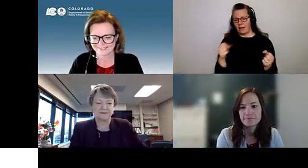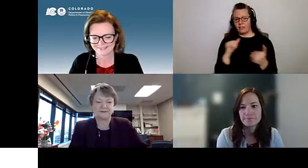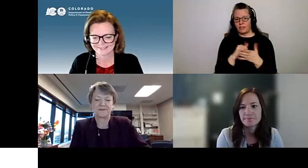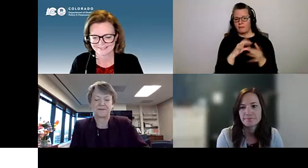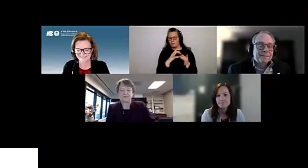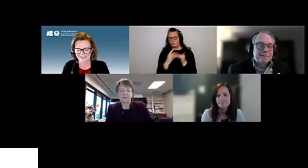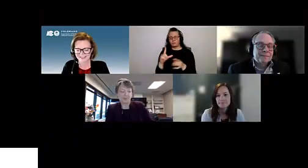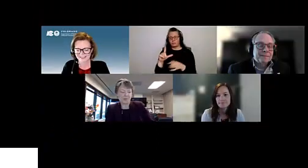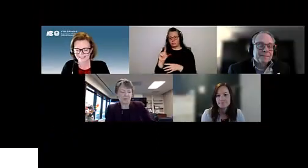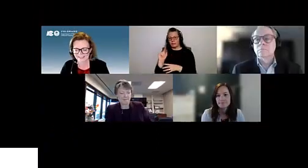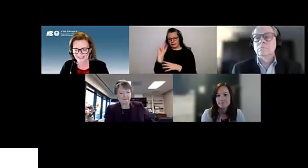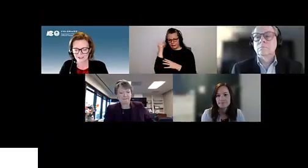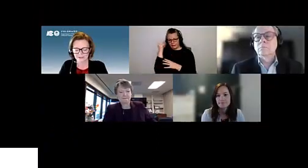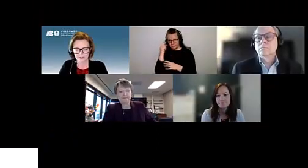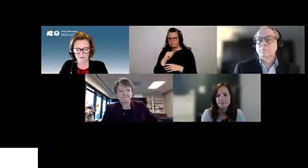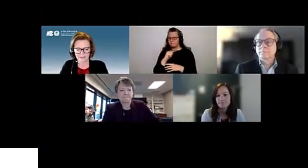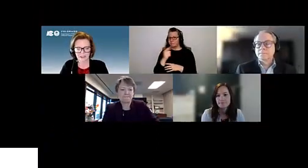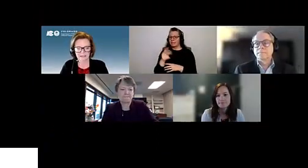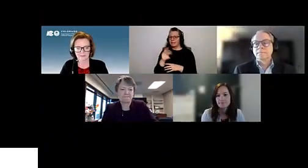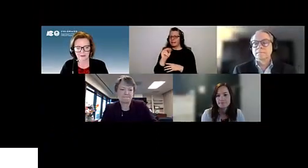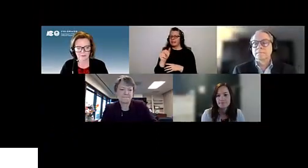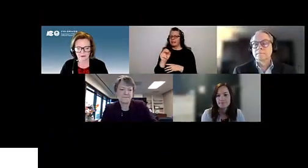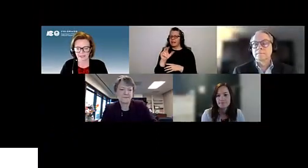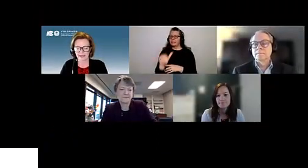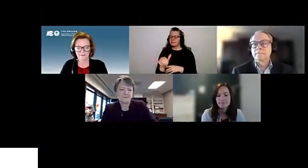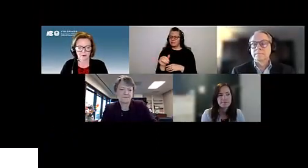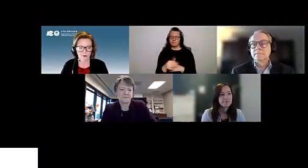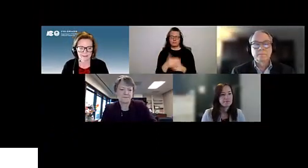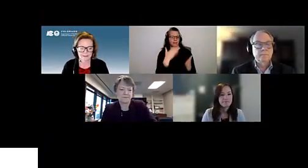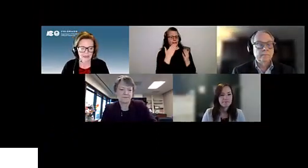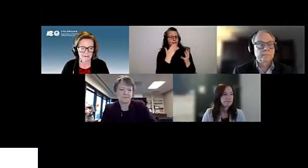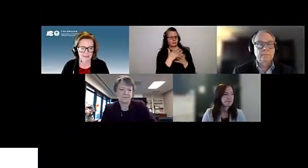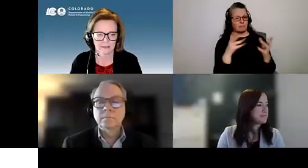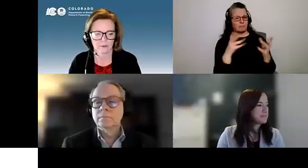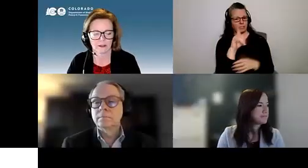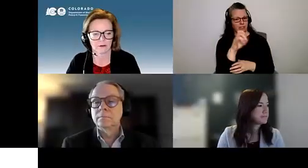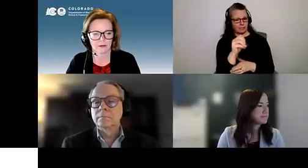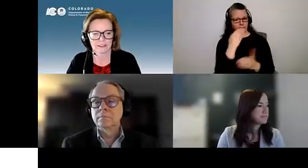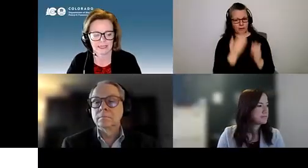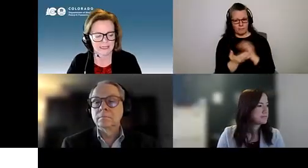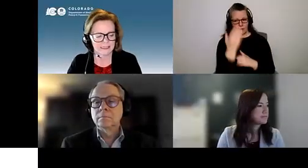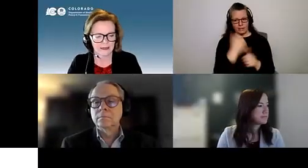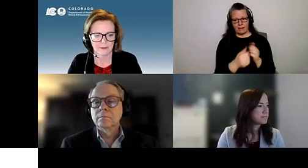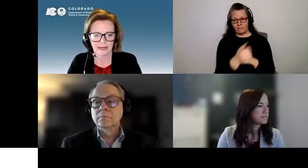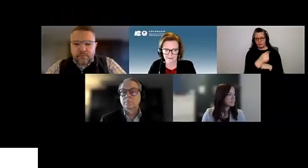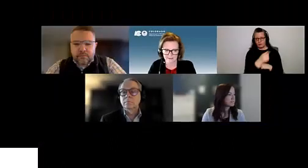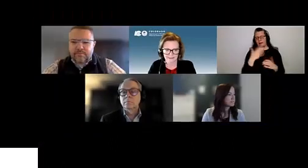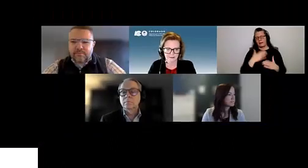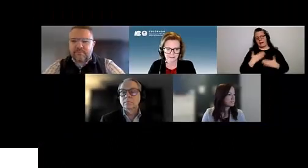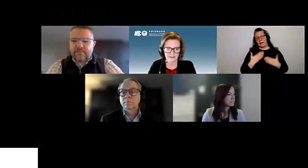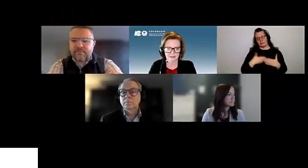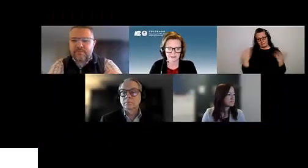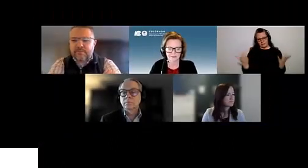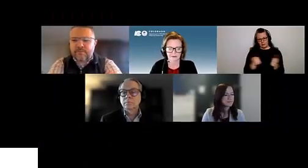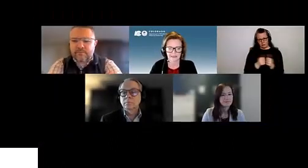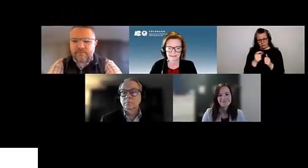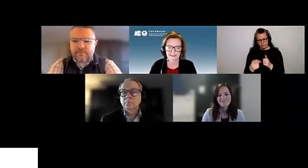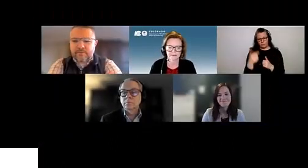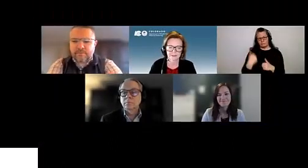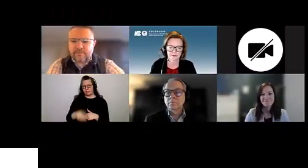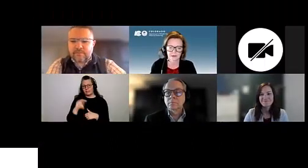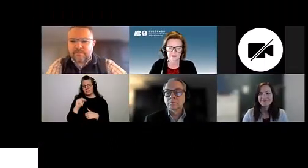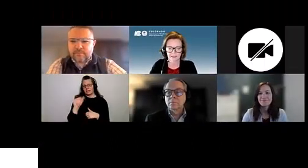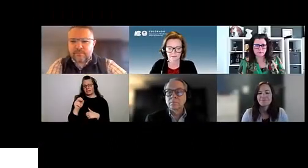you. Thank you so much, Kim. Good morning, everyone. So happy to be with you here today. I am Nancy Dolson, our Special